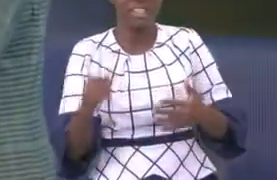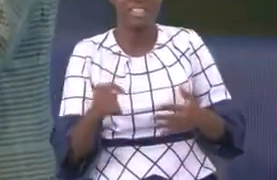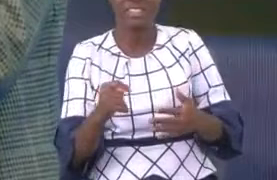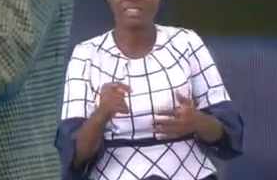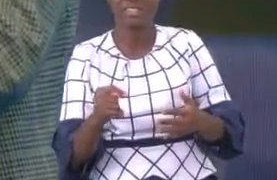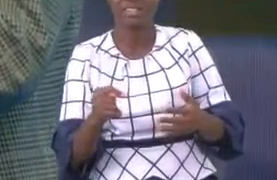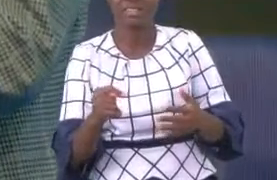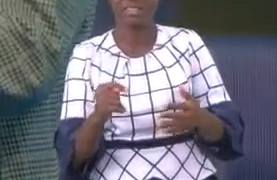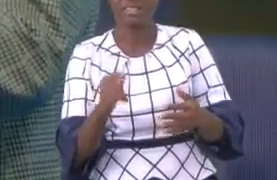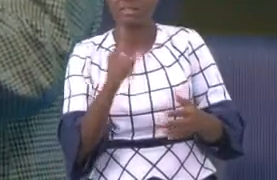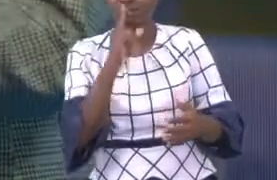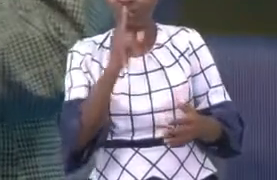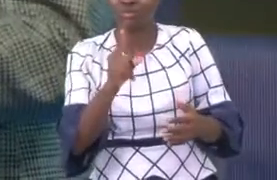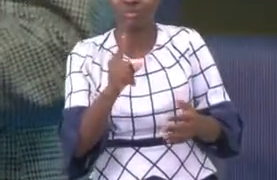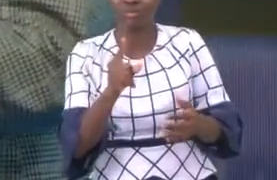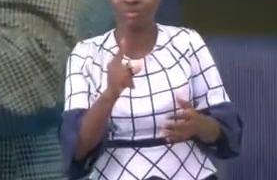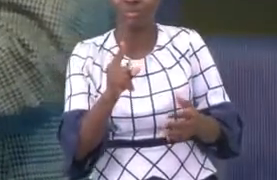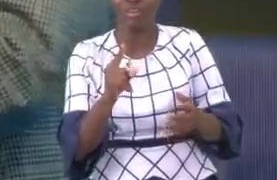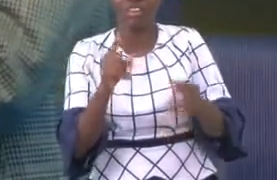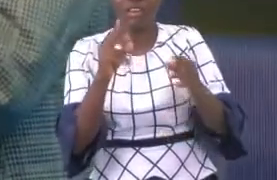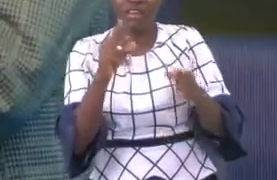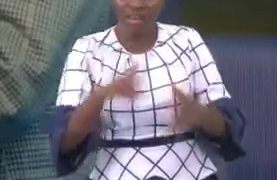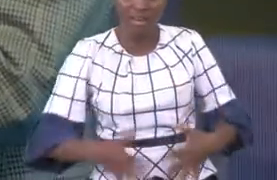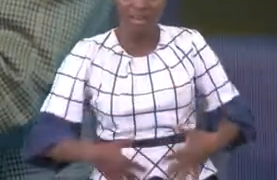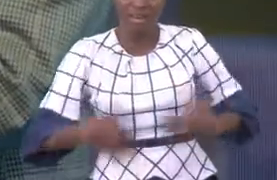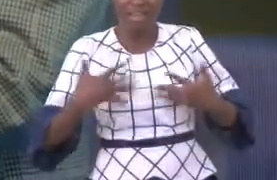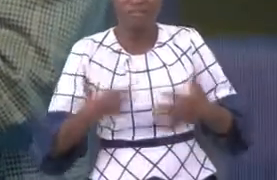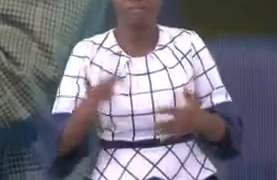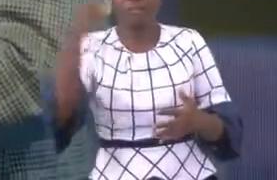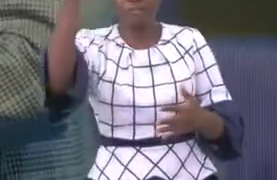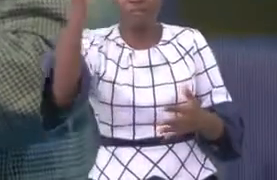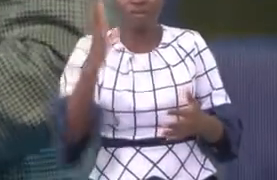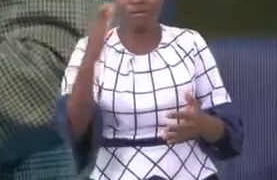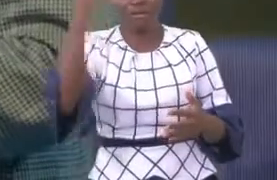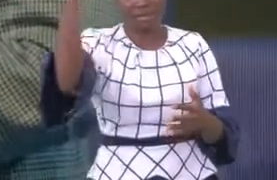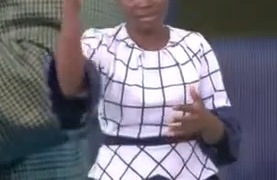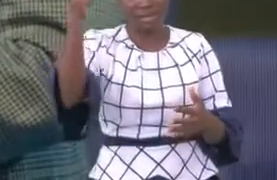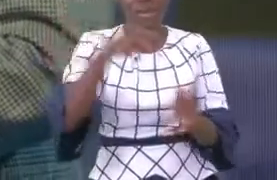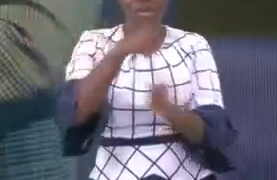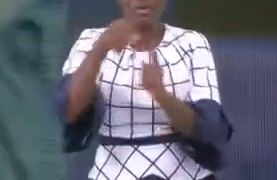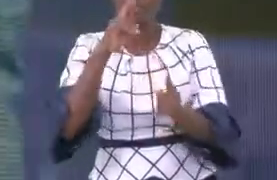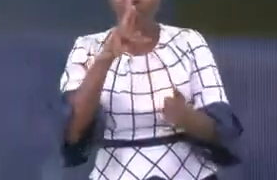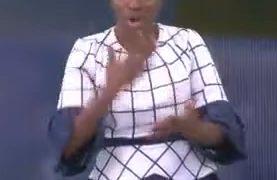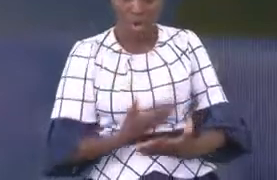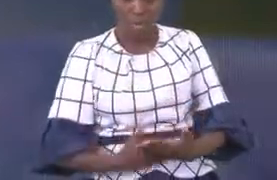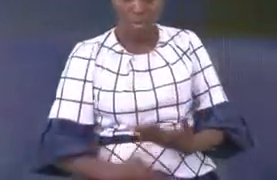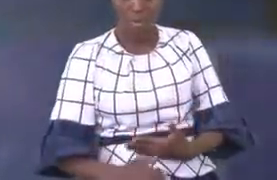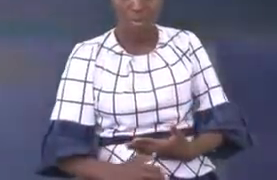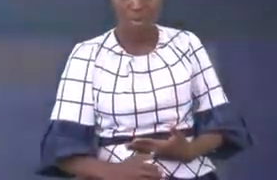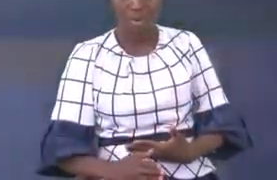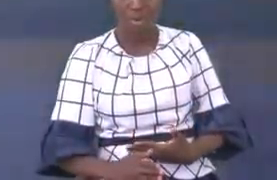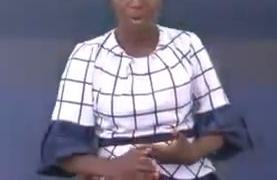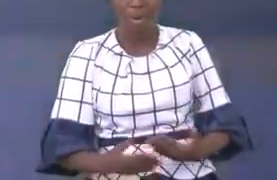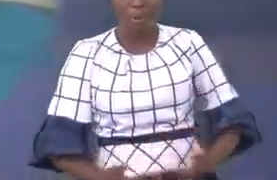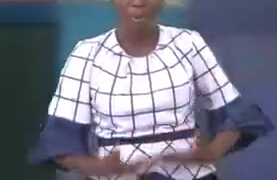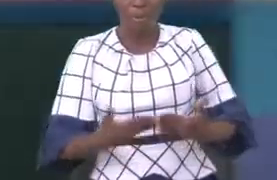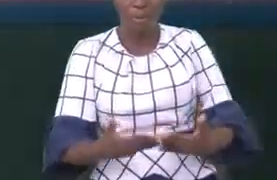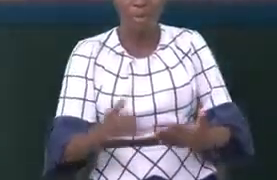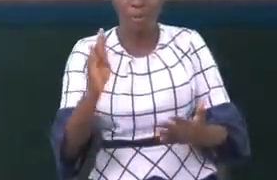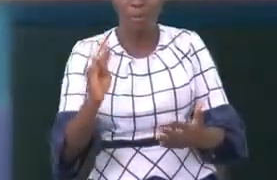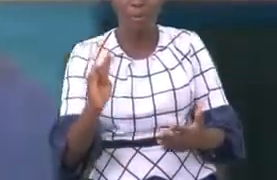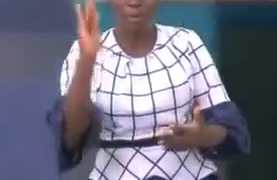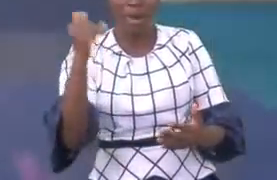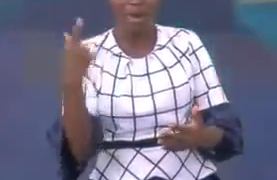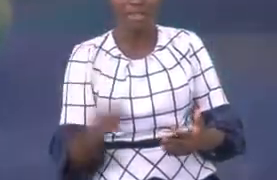by a father, you have the life of that father. I'm showing you students who have studied